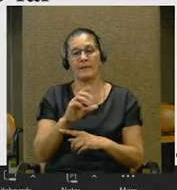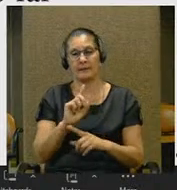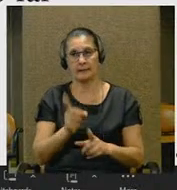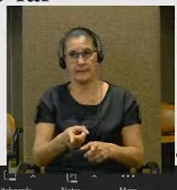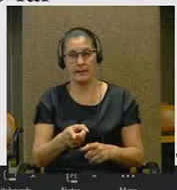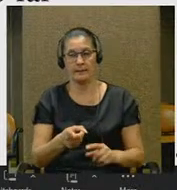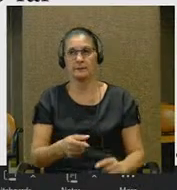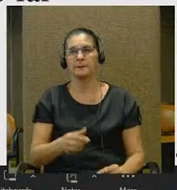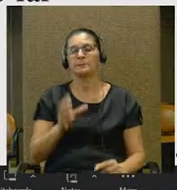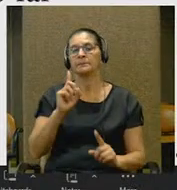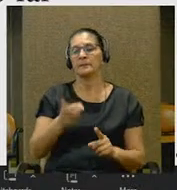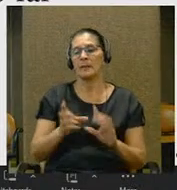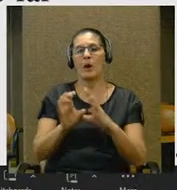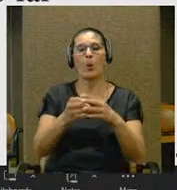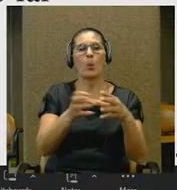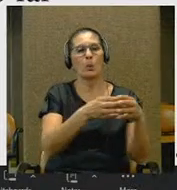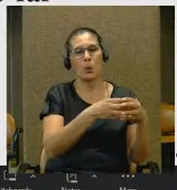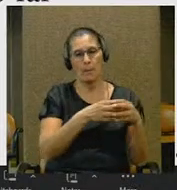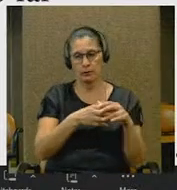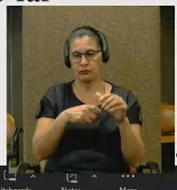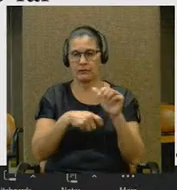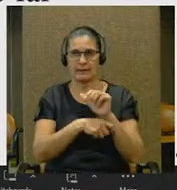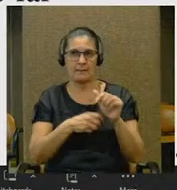divert fentanyl from legal medicines